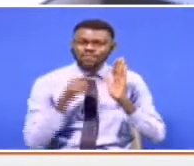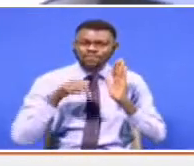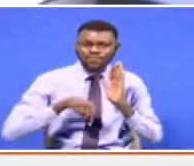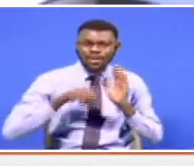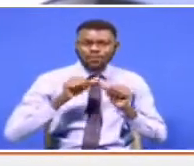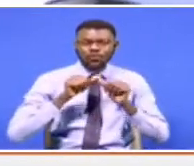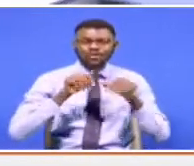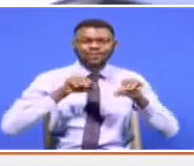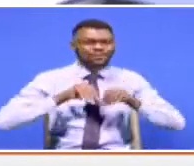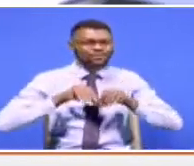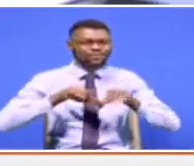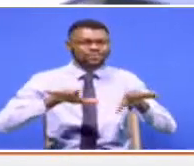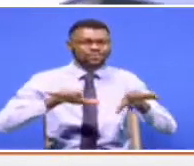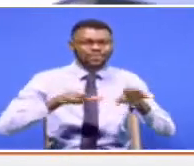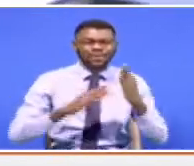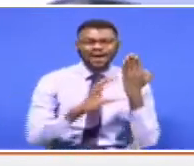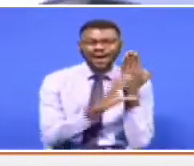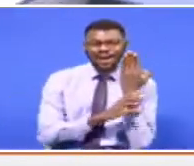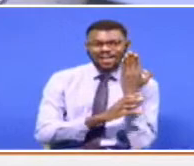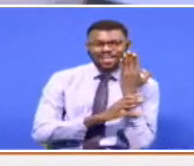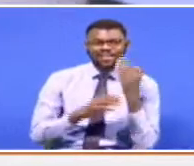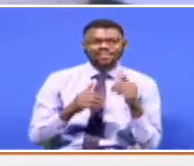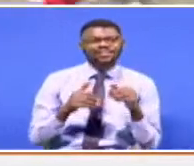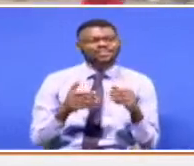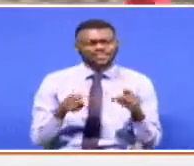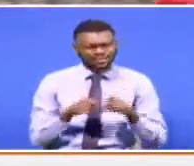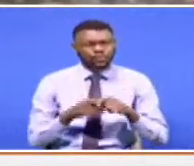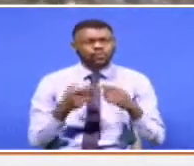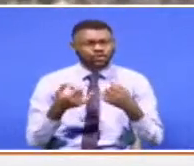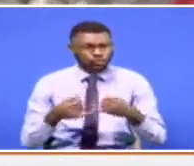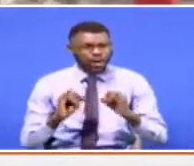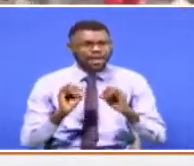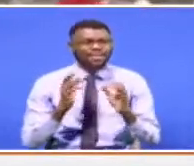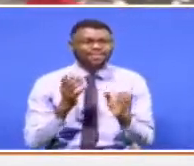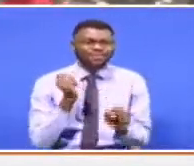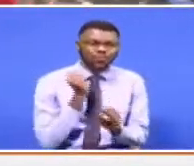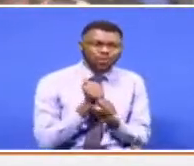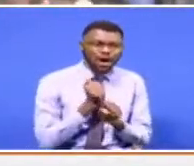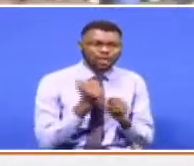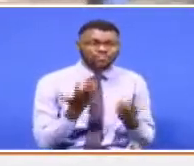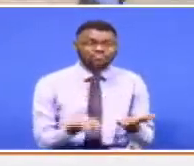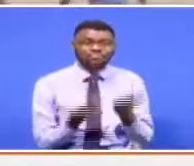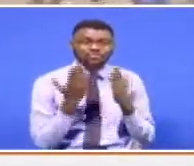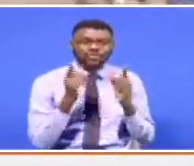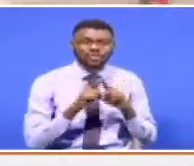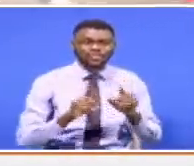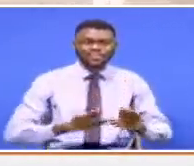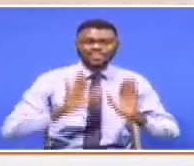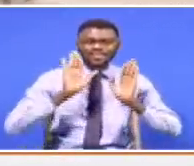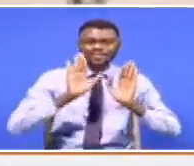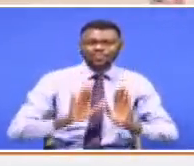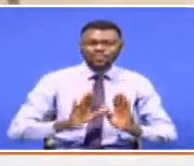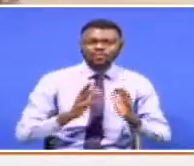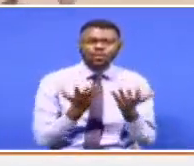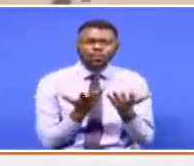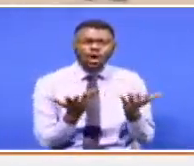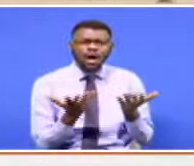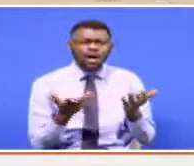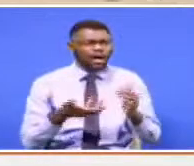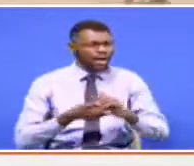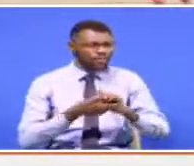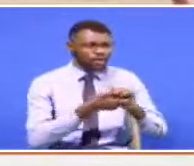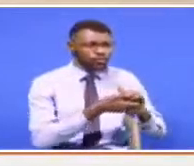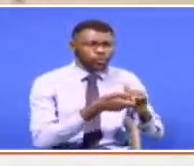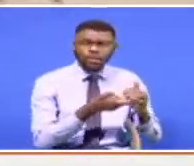across the country whenever we can and wherever we can. I think it's also important that federations